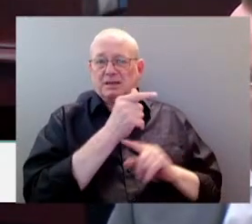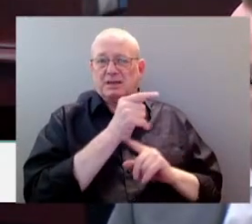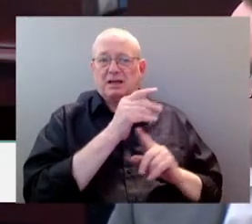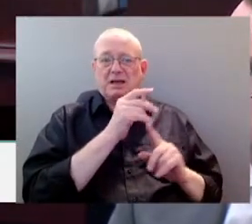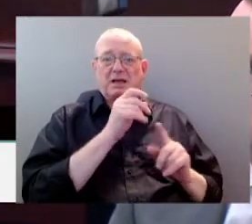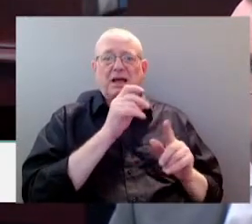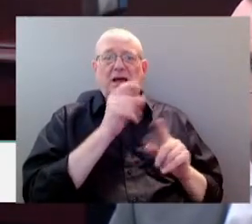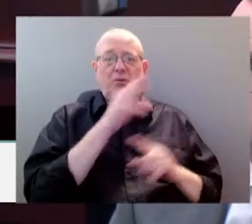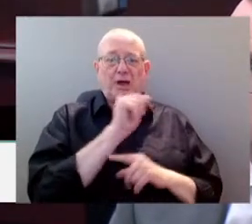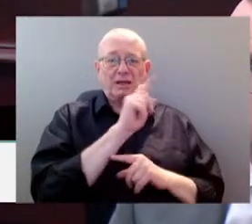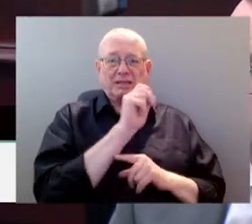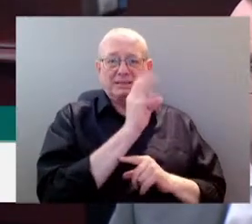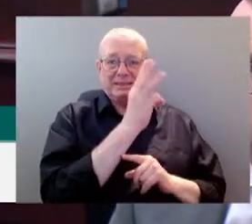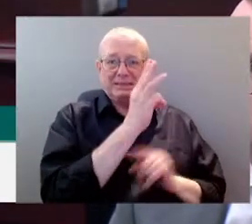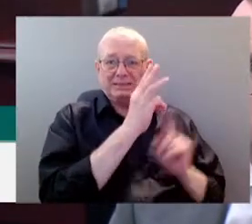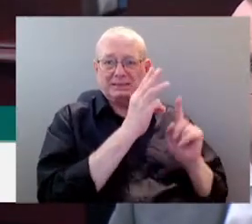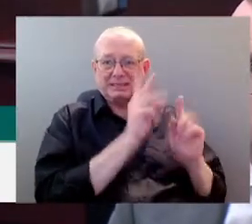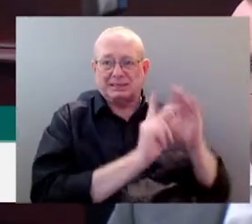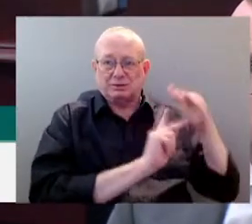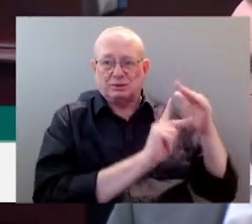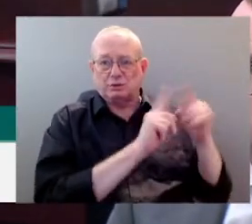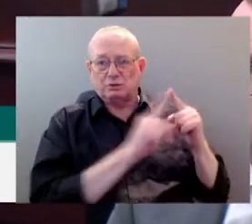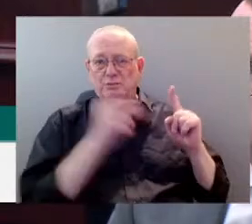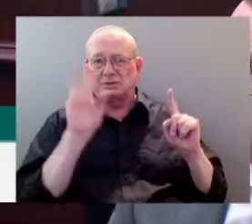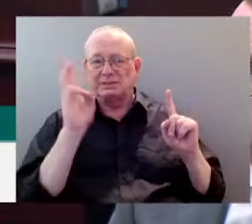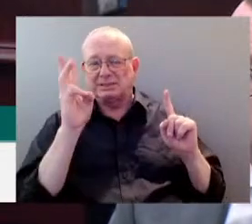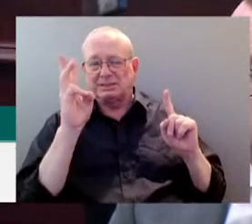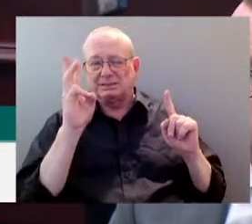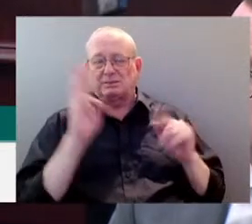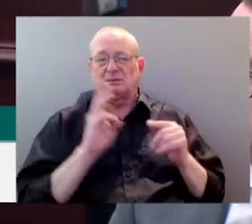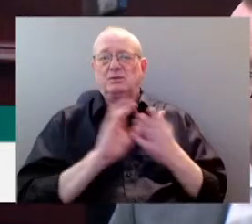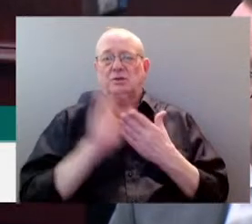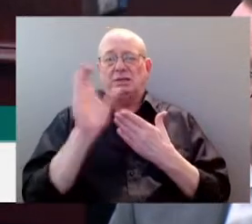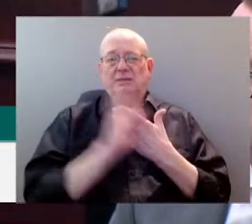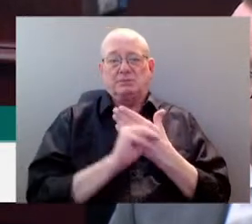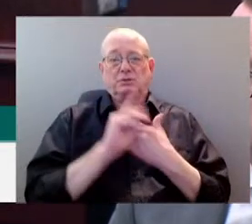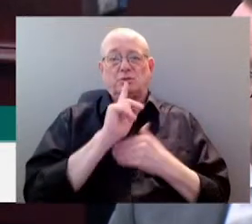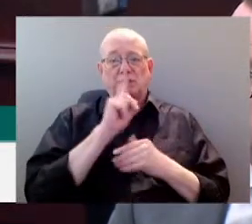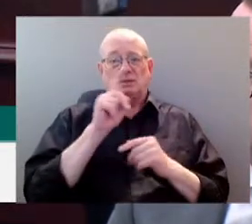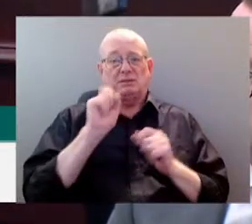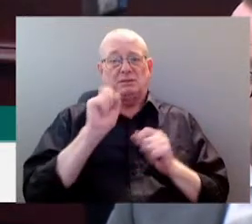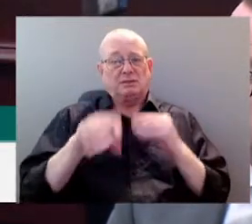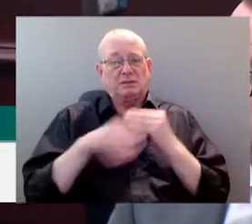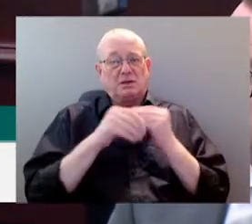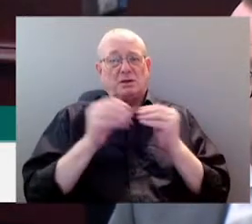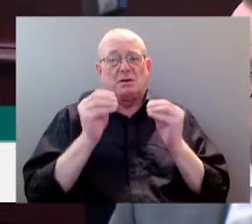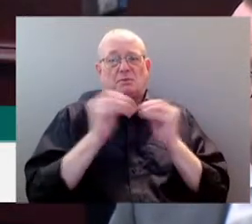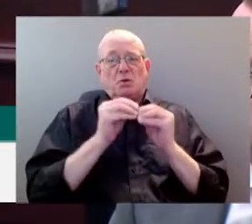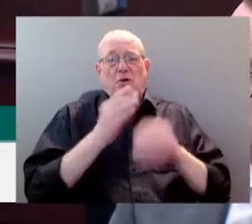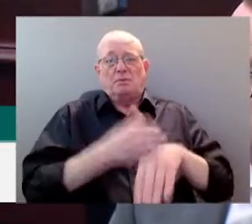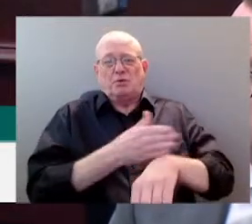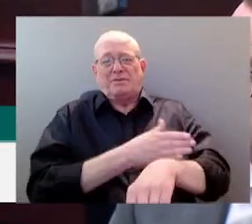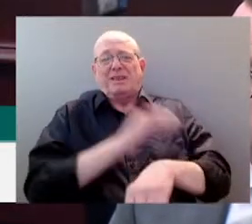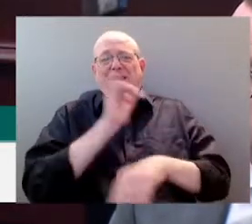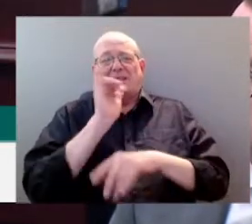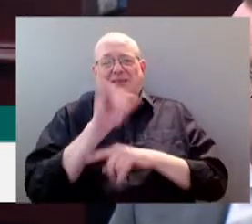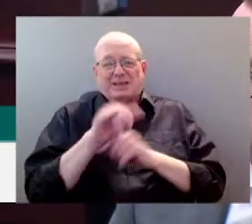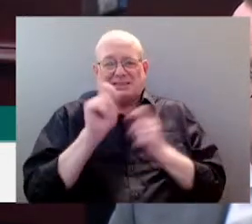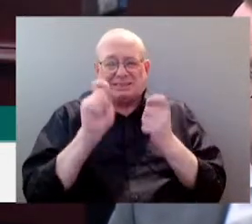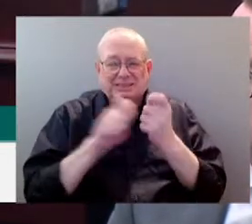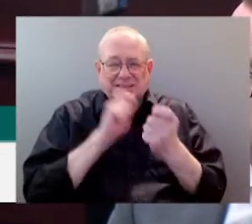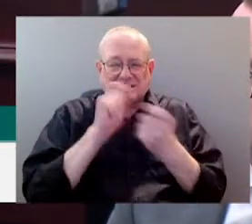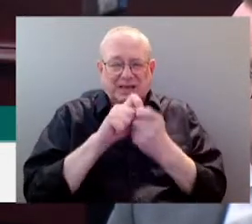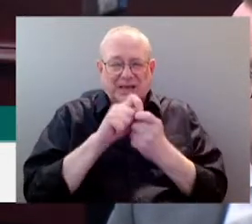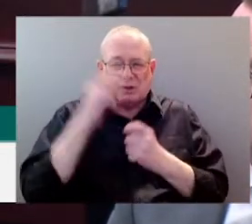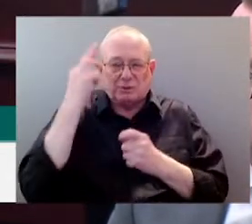curriculum I'm sure there's always ways that we can make further improvements that's precisely why we've put the curriculum to all albertans